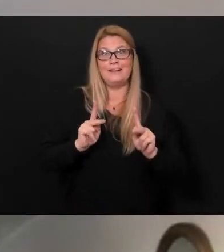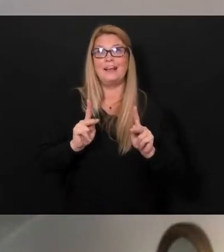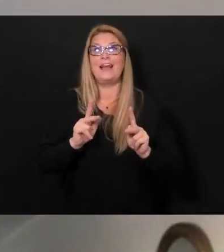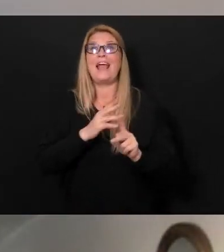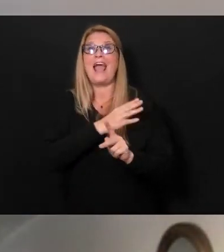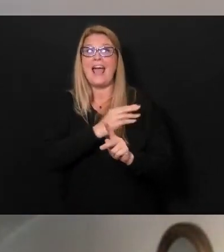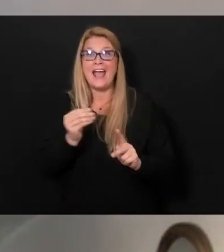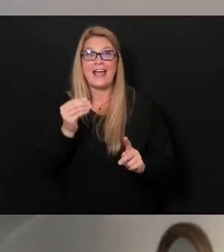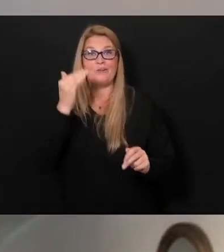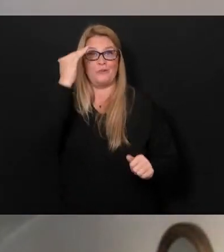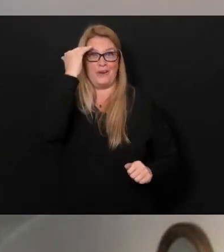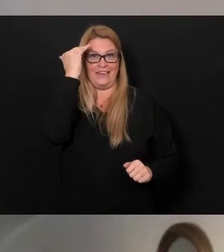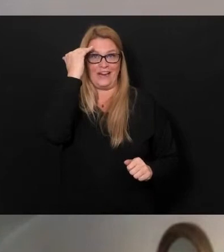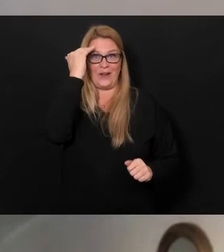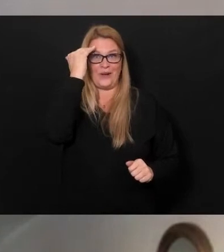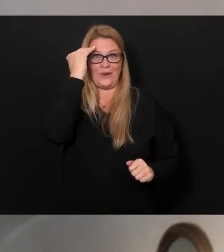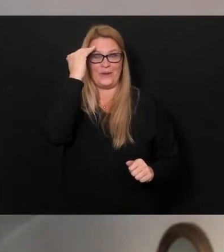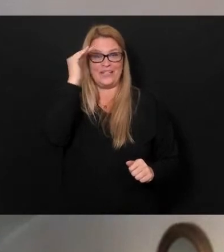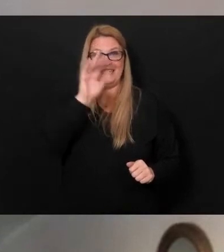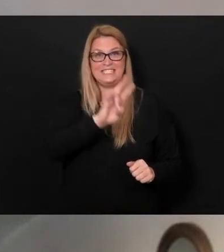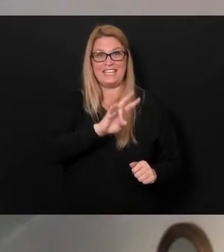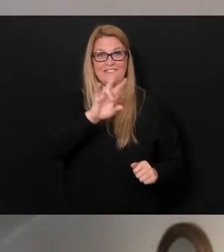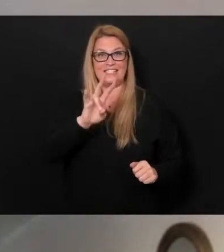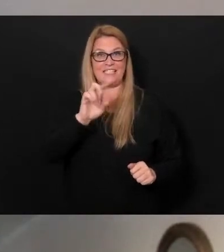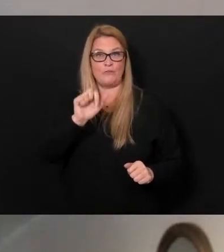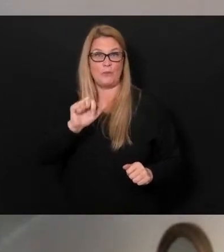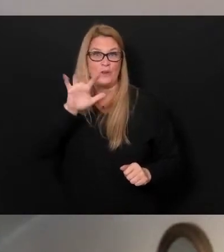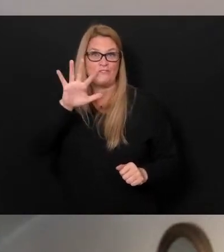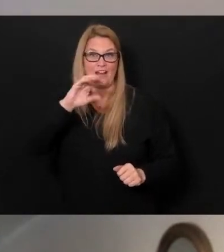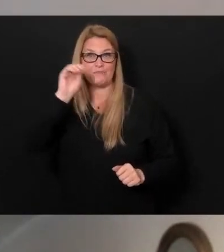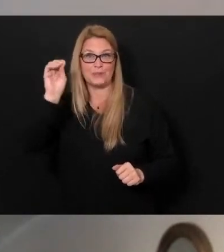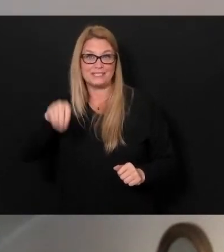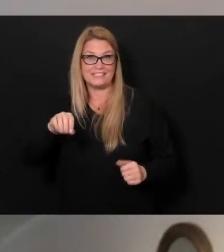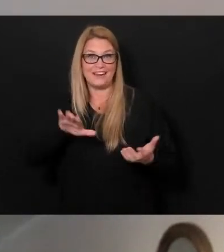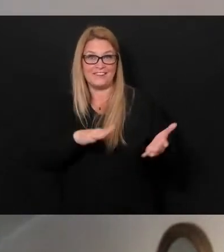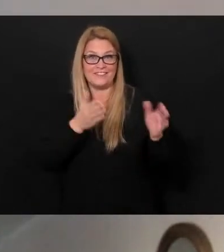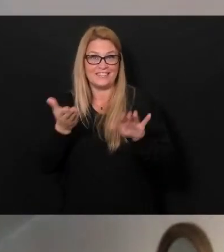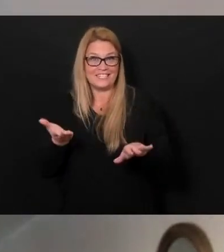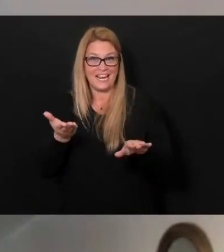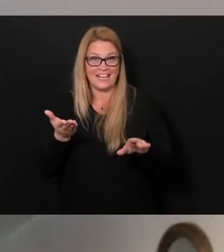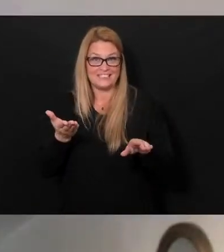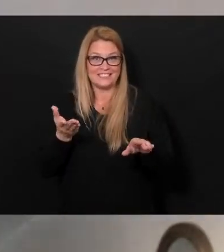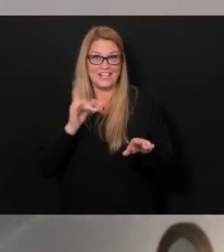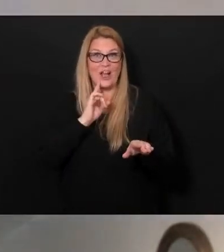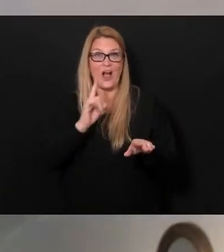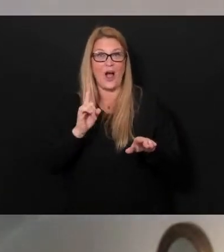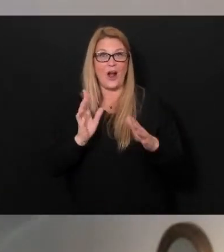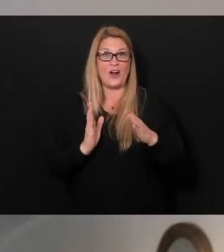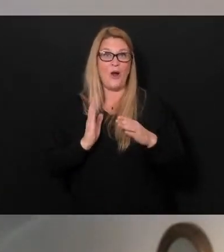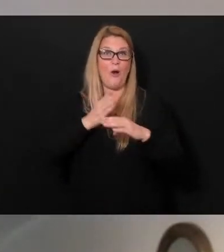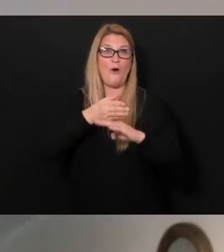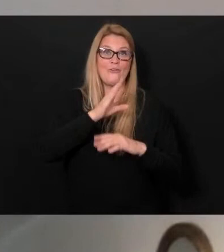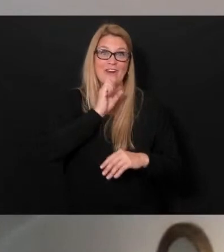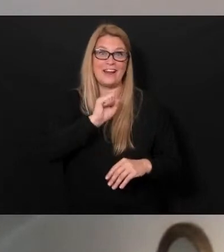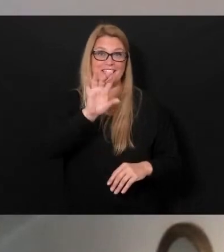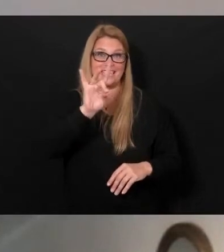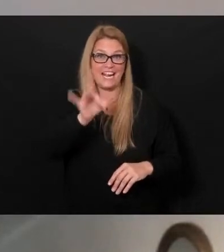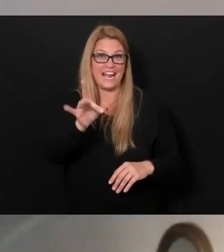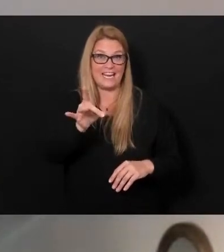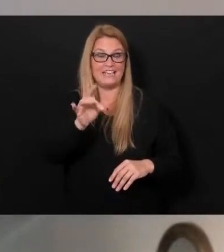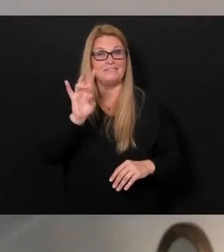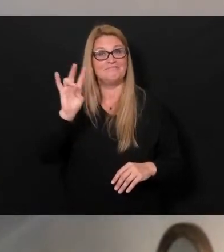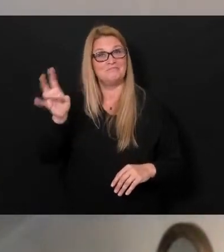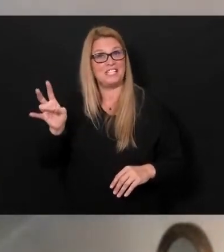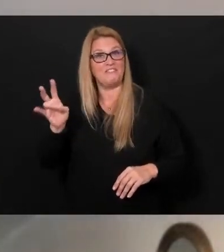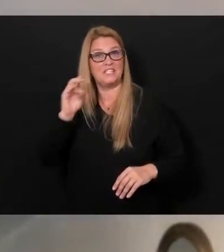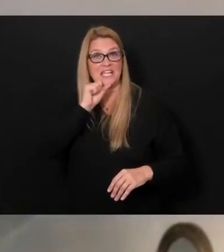also know that 77.5% of our deaths are in West Virginians over 80 or over 70 years old.